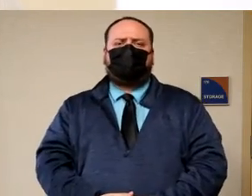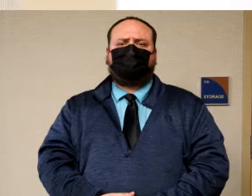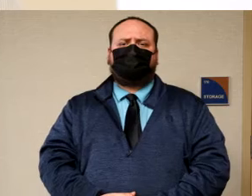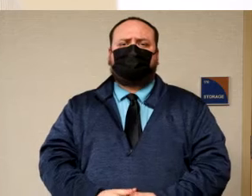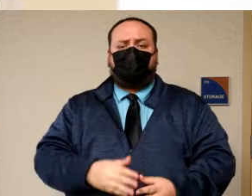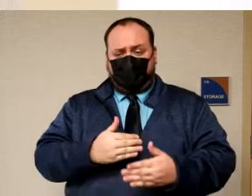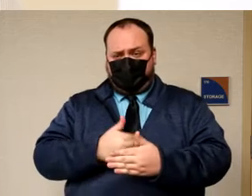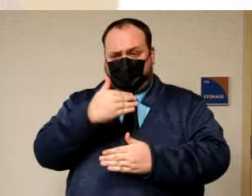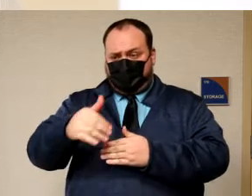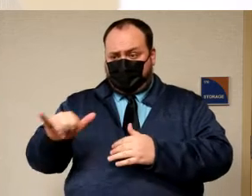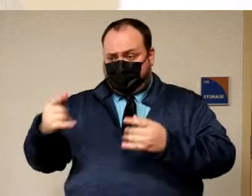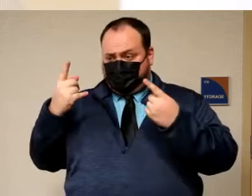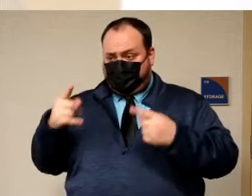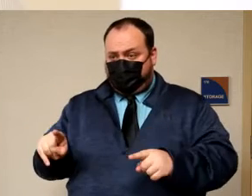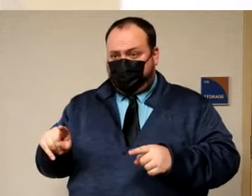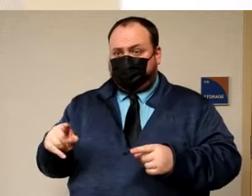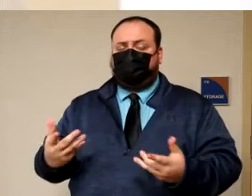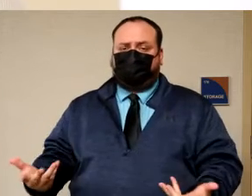next time that comes around.